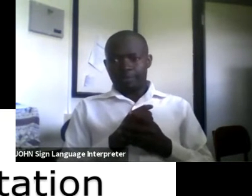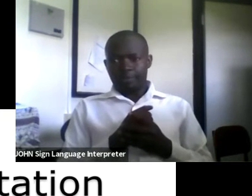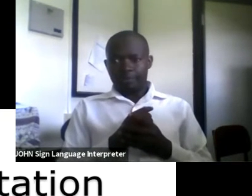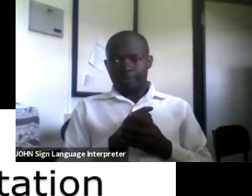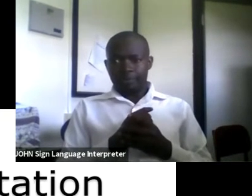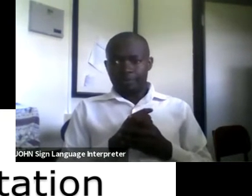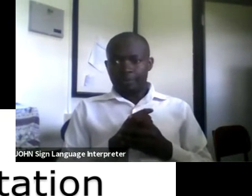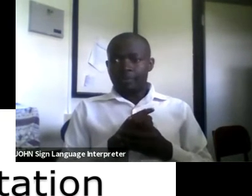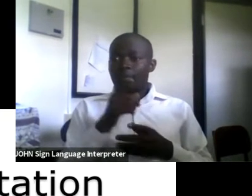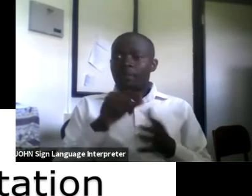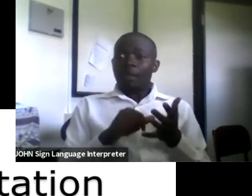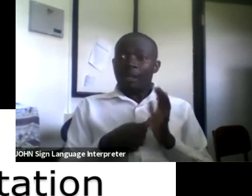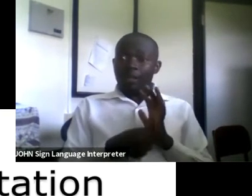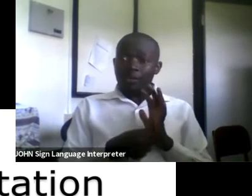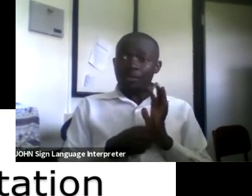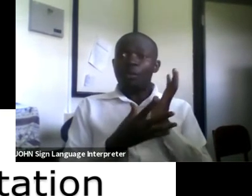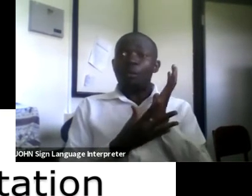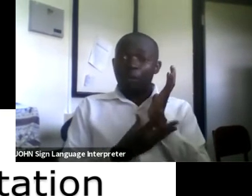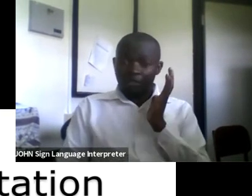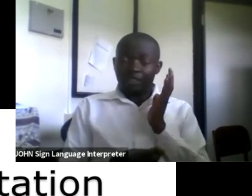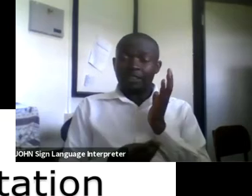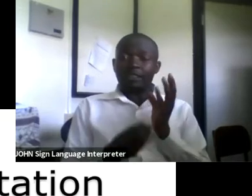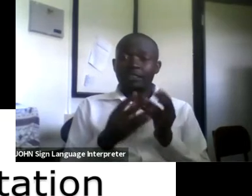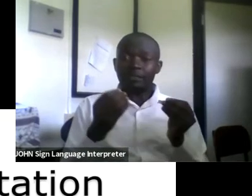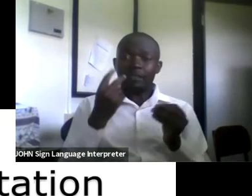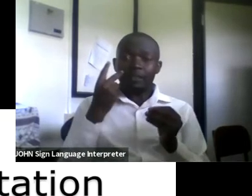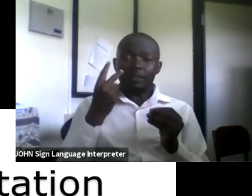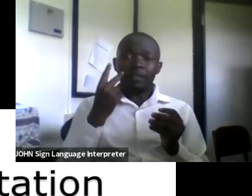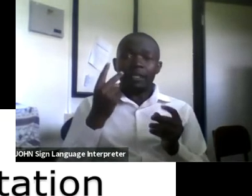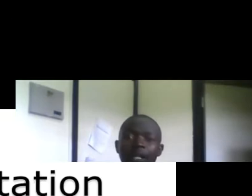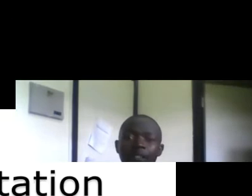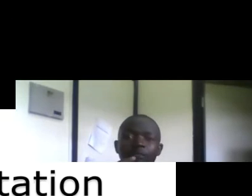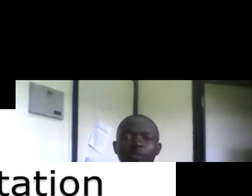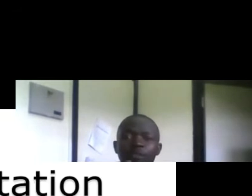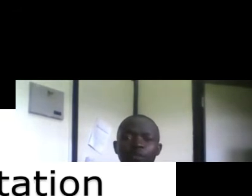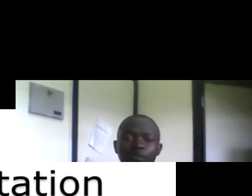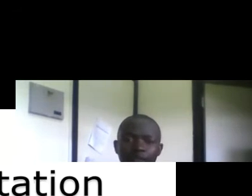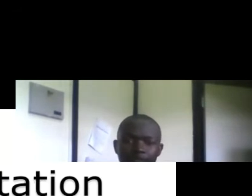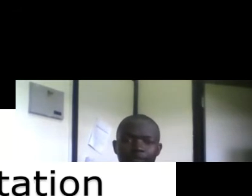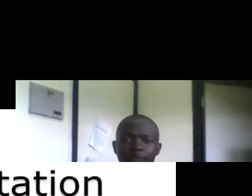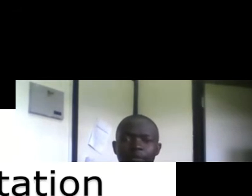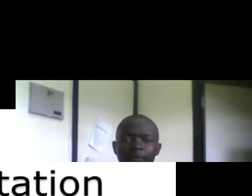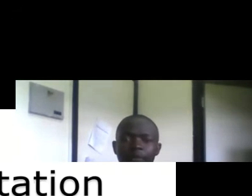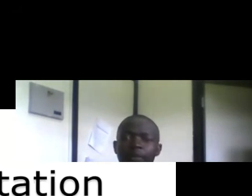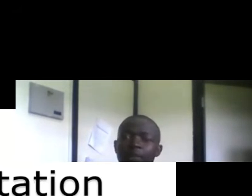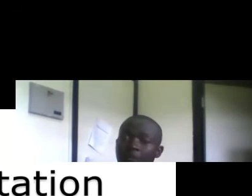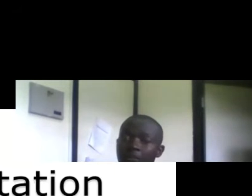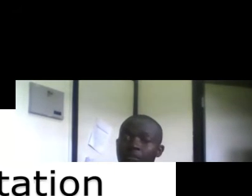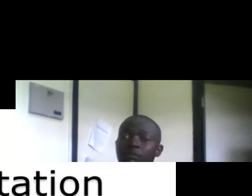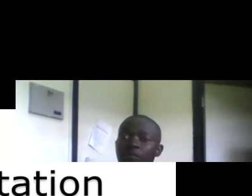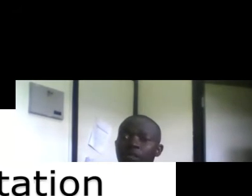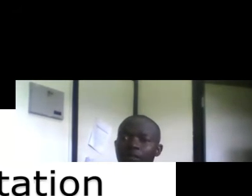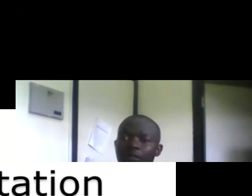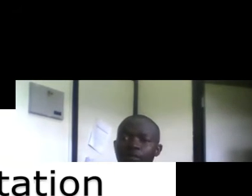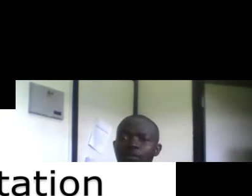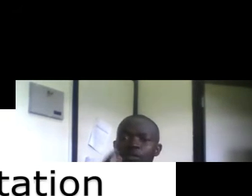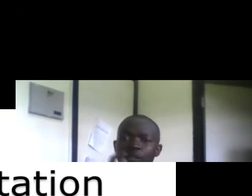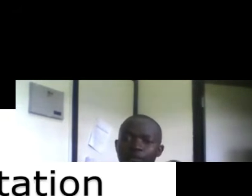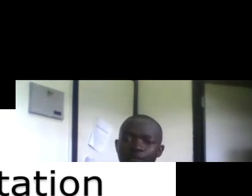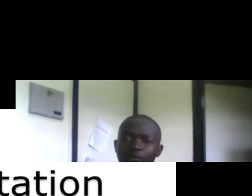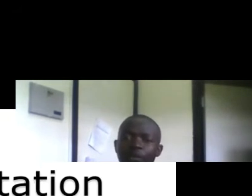achievement of all these actions, achievement of all these frameworks is maybe that is what we as people who are working on the